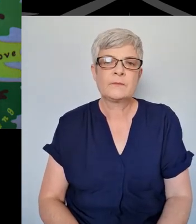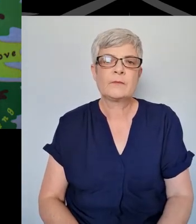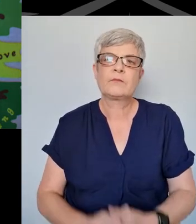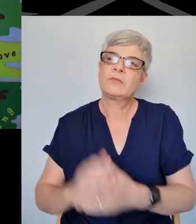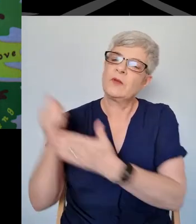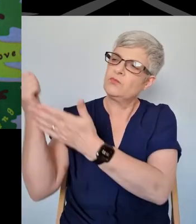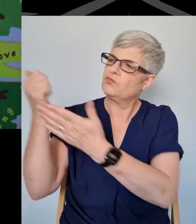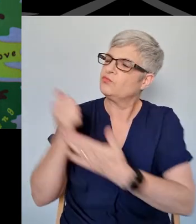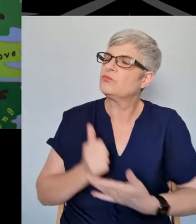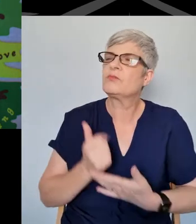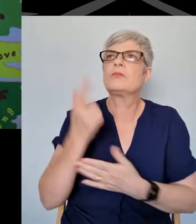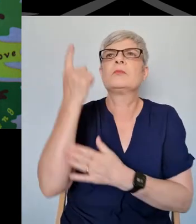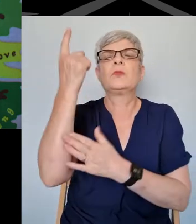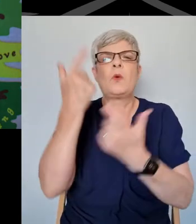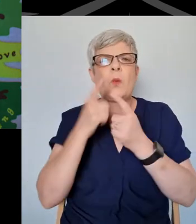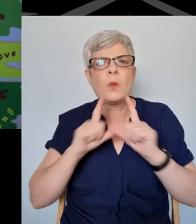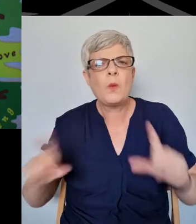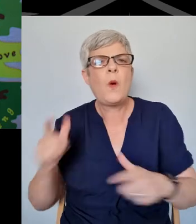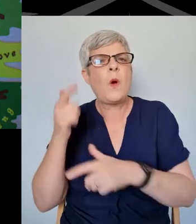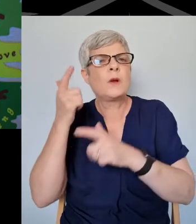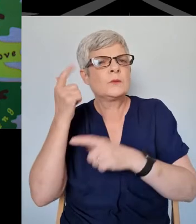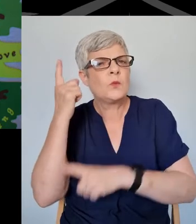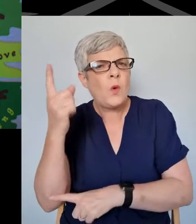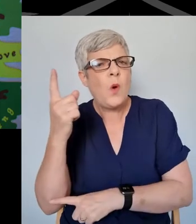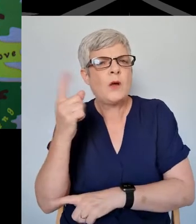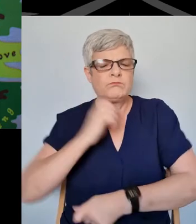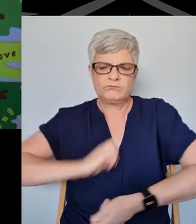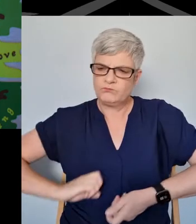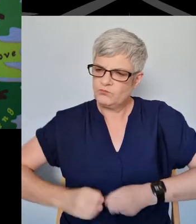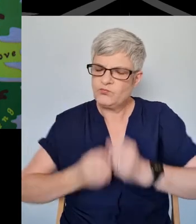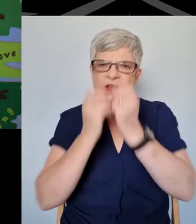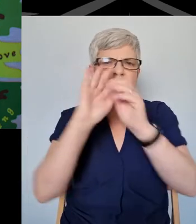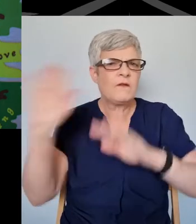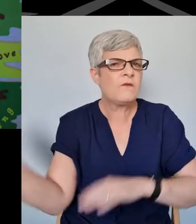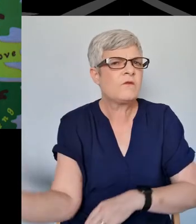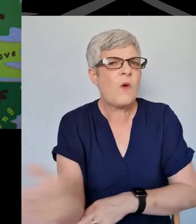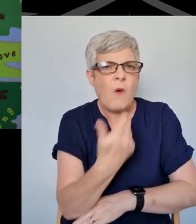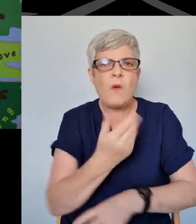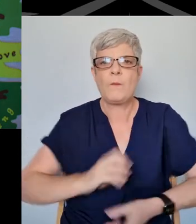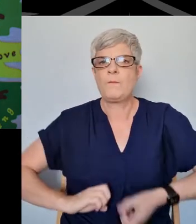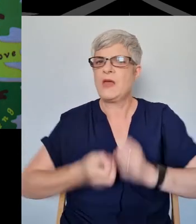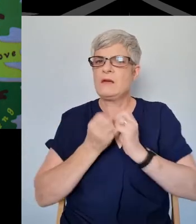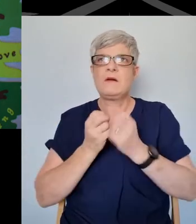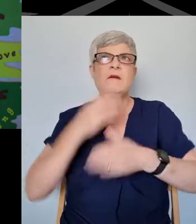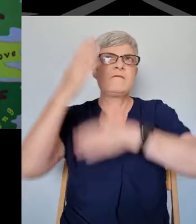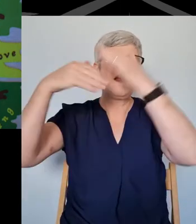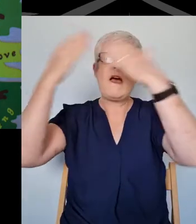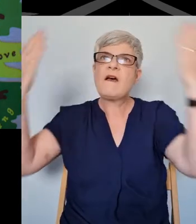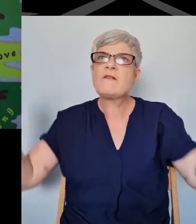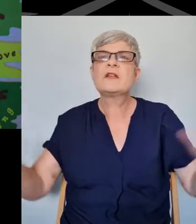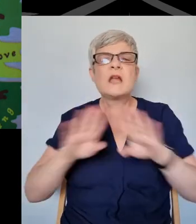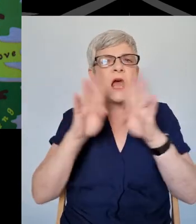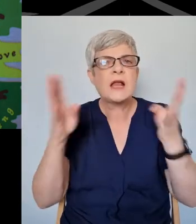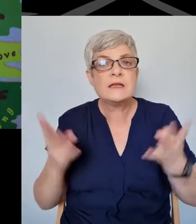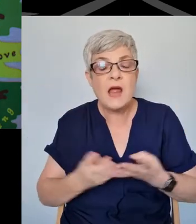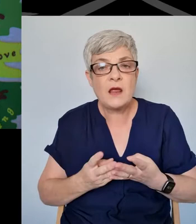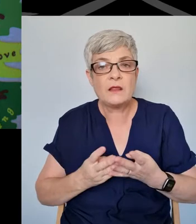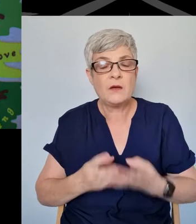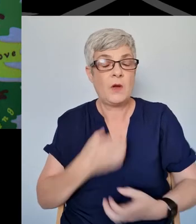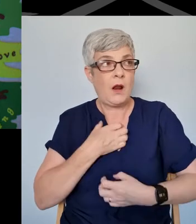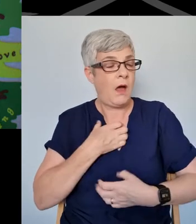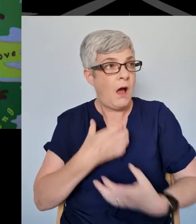Gracious God, our Lord and our God, the creator of all, the maker of heaven and earth, we are stunned